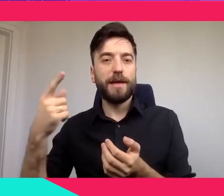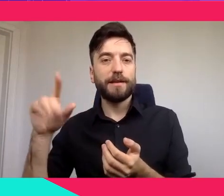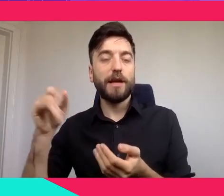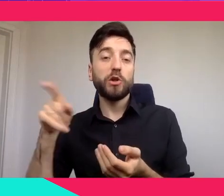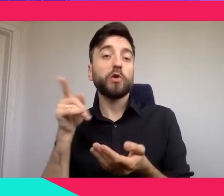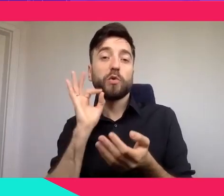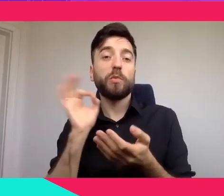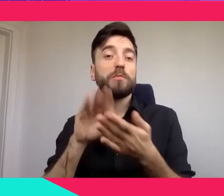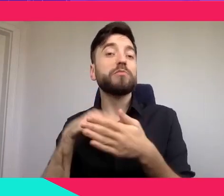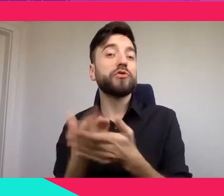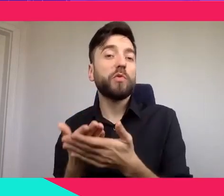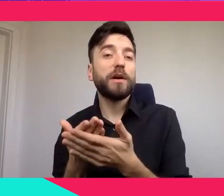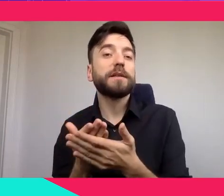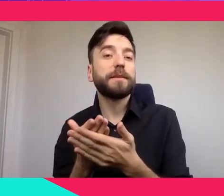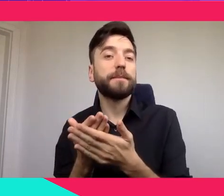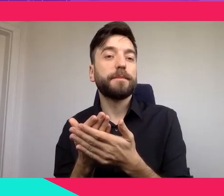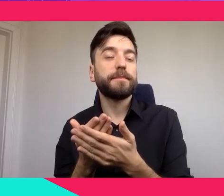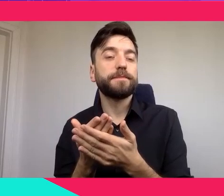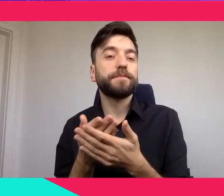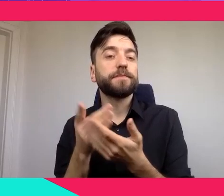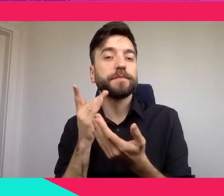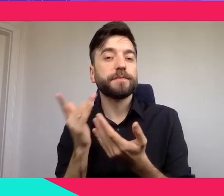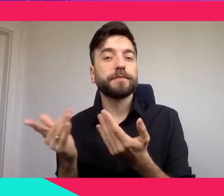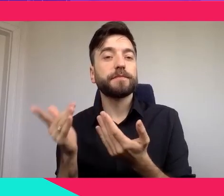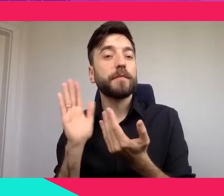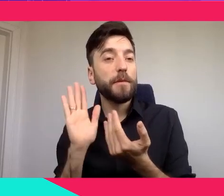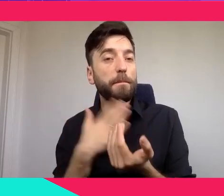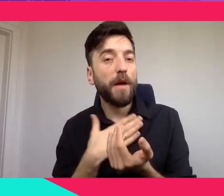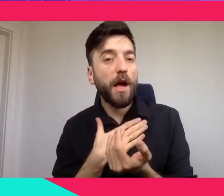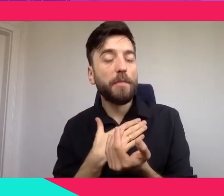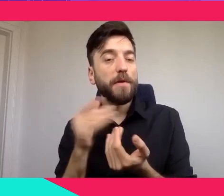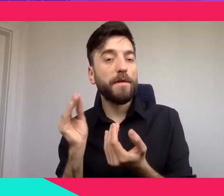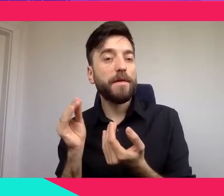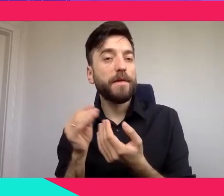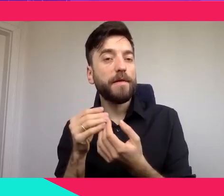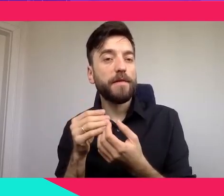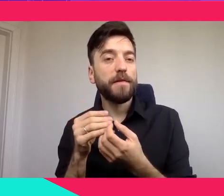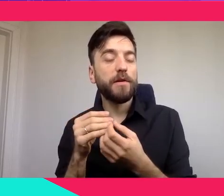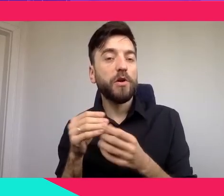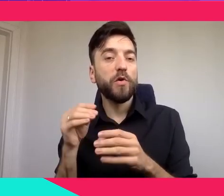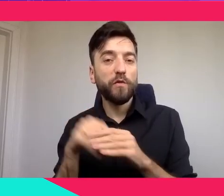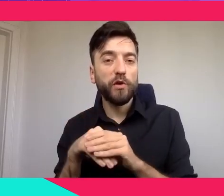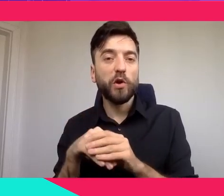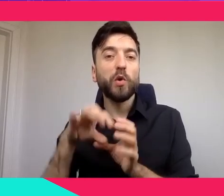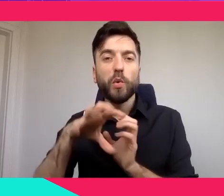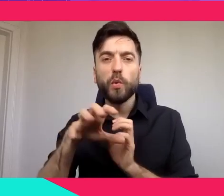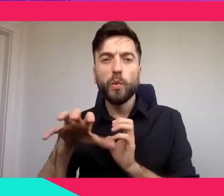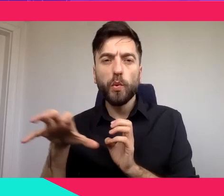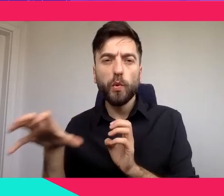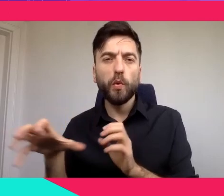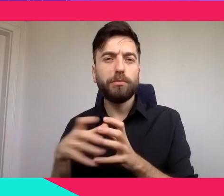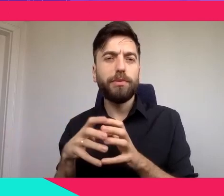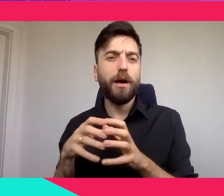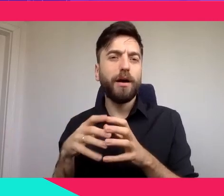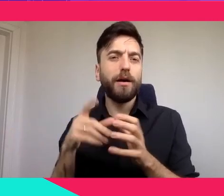in huge numbers, people who never heard of SMK, who never maybe were interested in